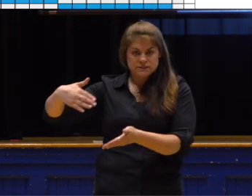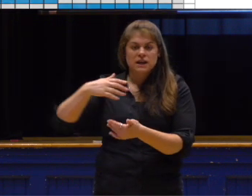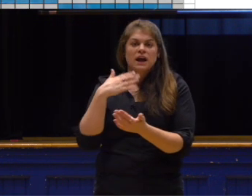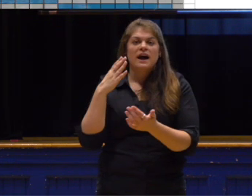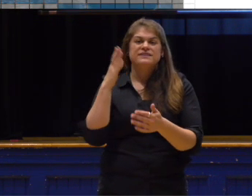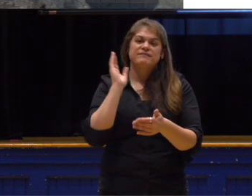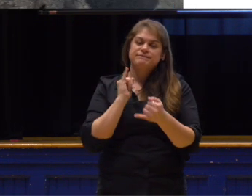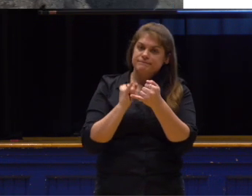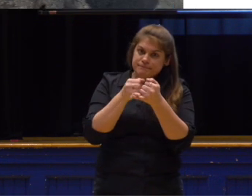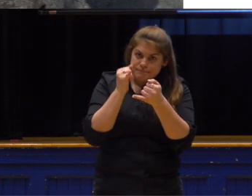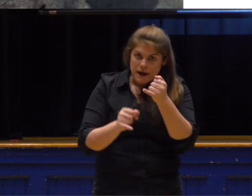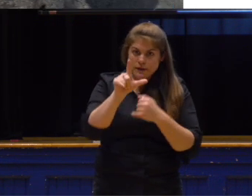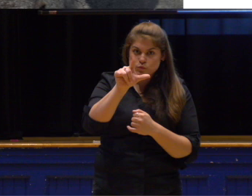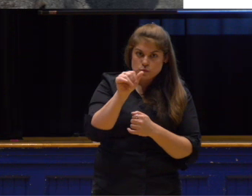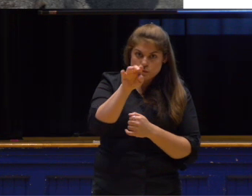seeding.